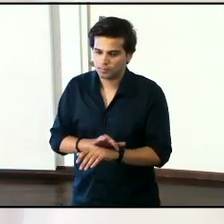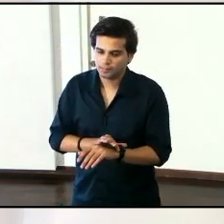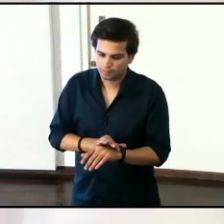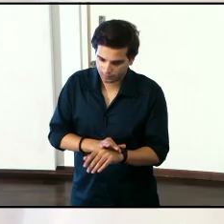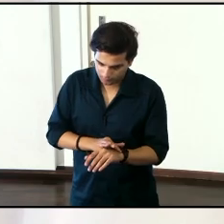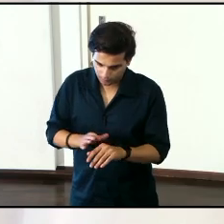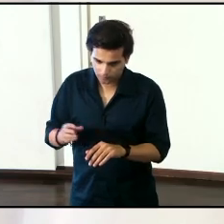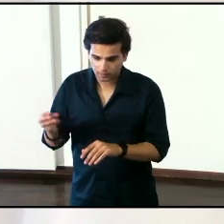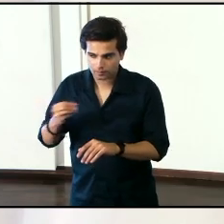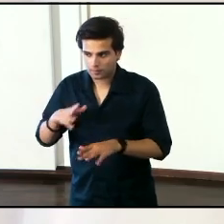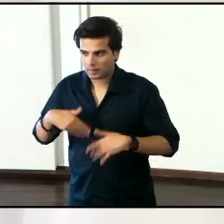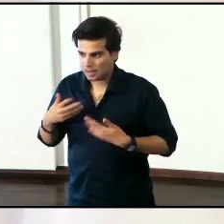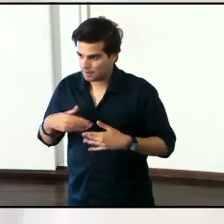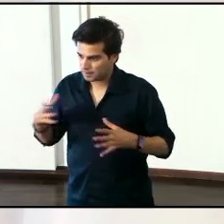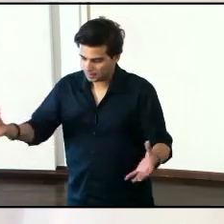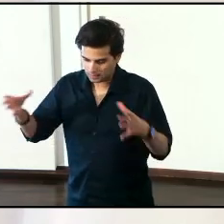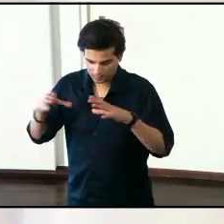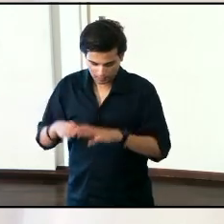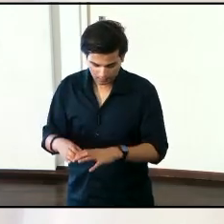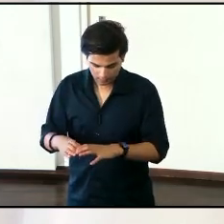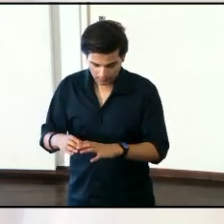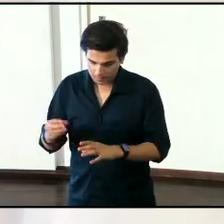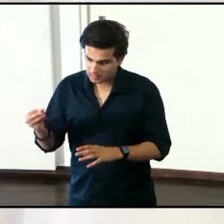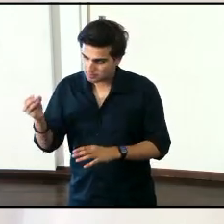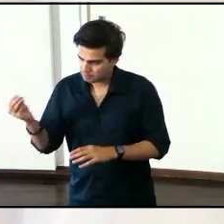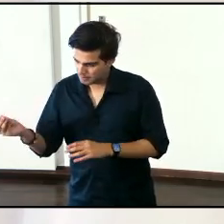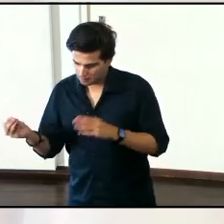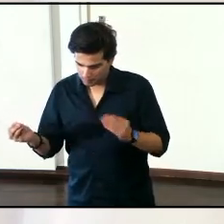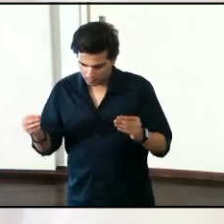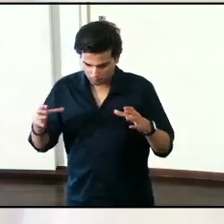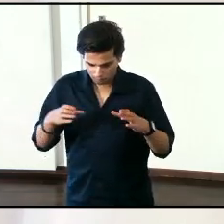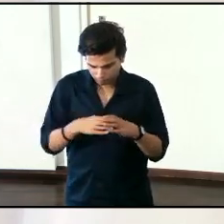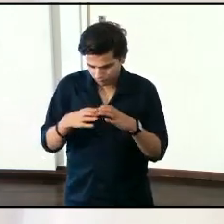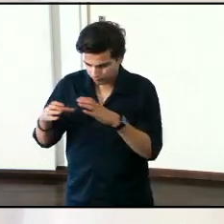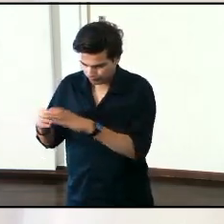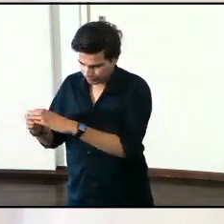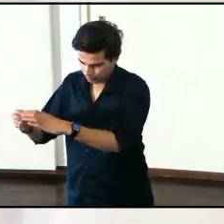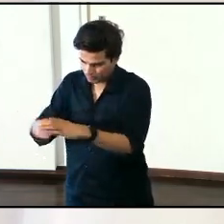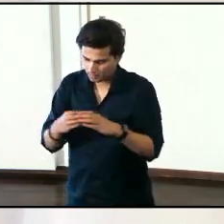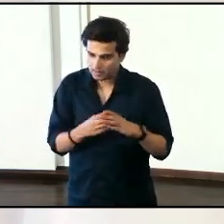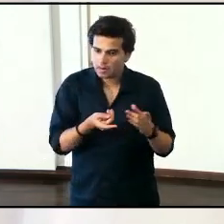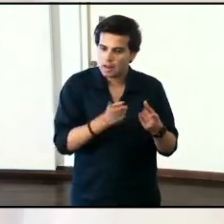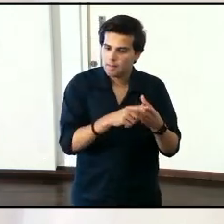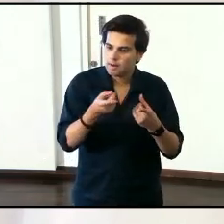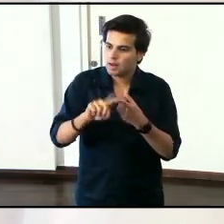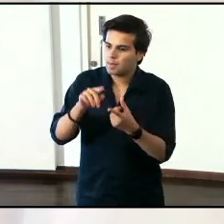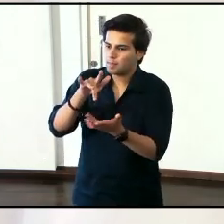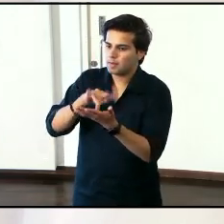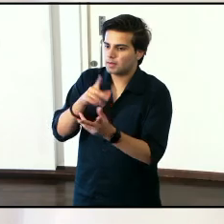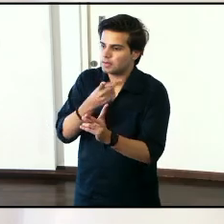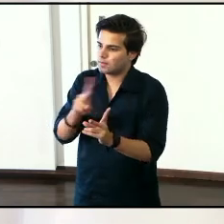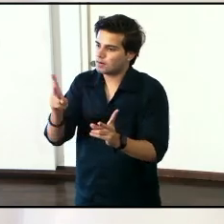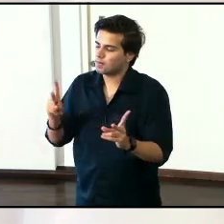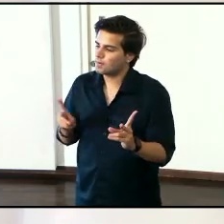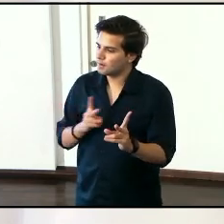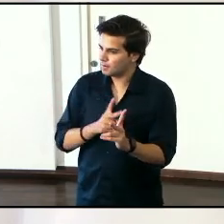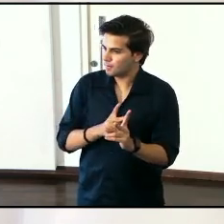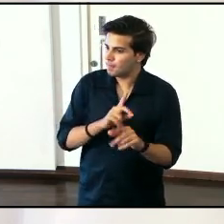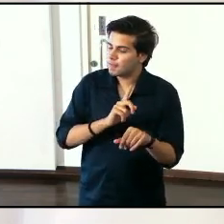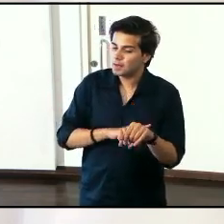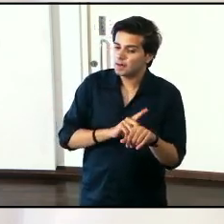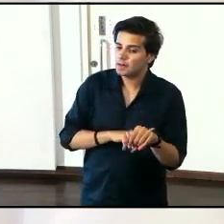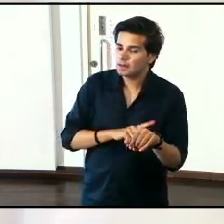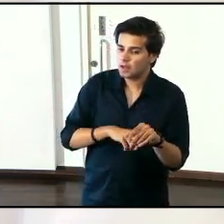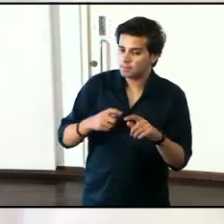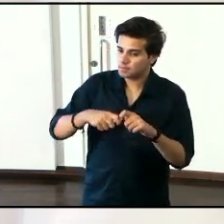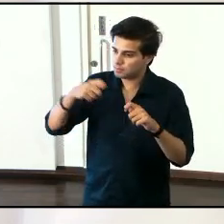happy collectivity. Things happen in little bits and pieces. They happen in different places. There are different kinds of time spans